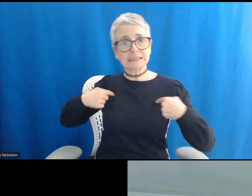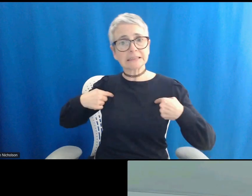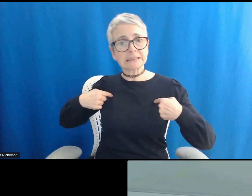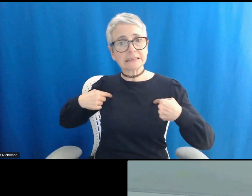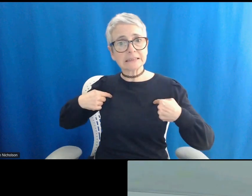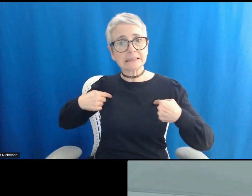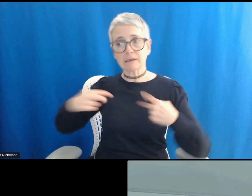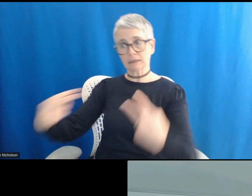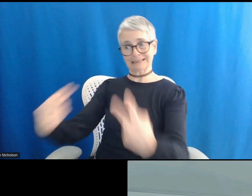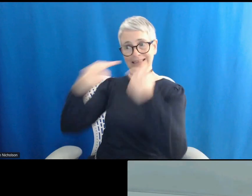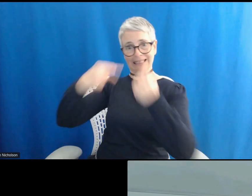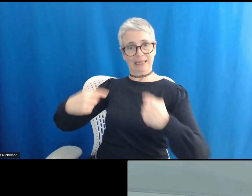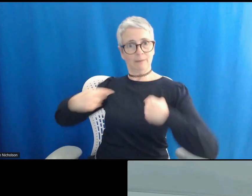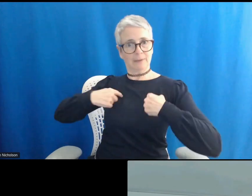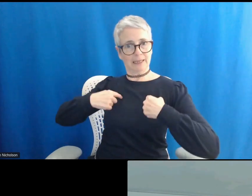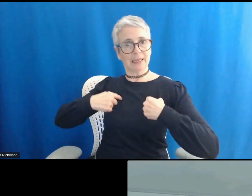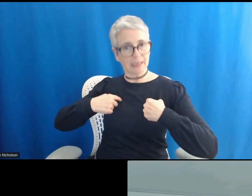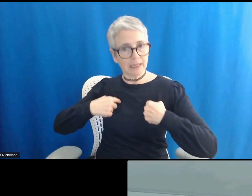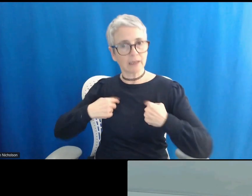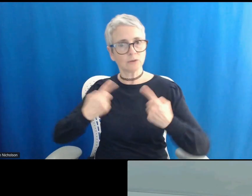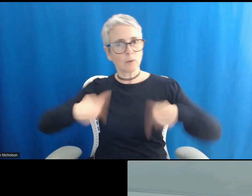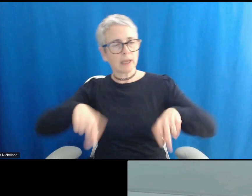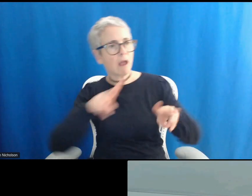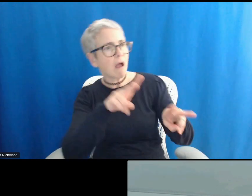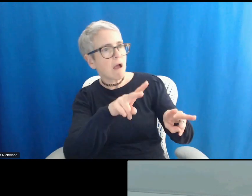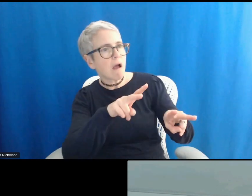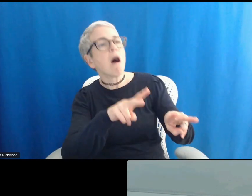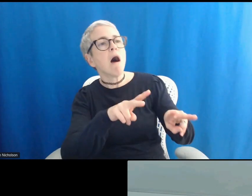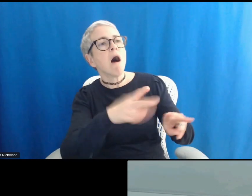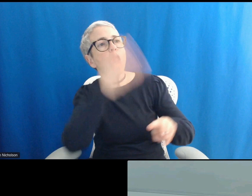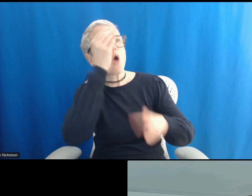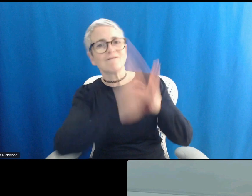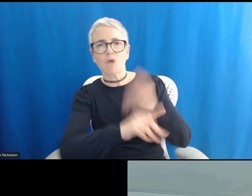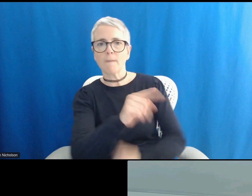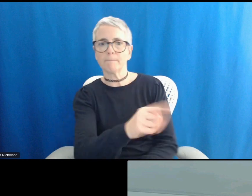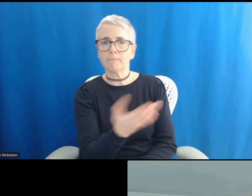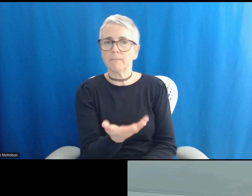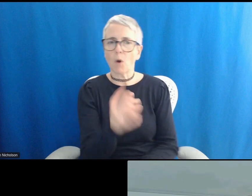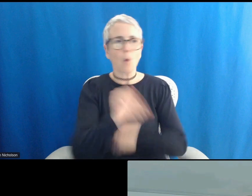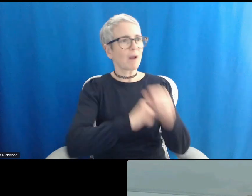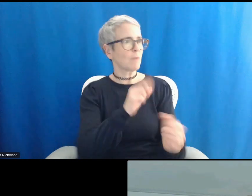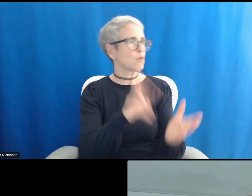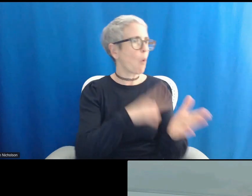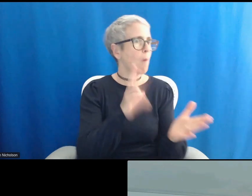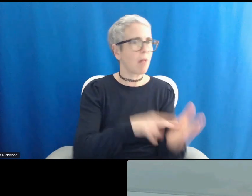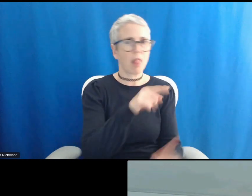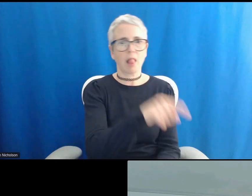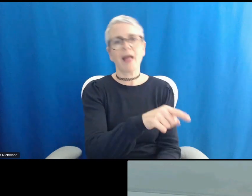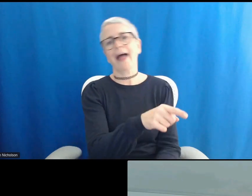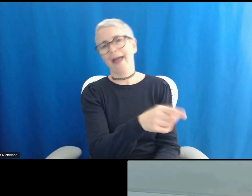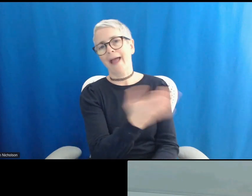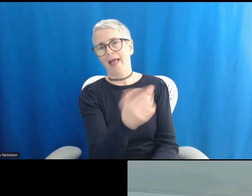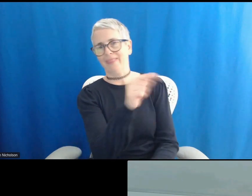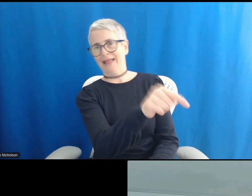people, that's something that becomes so normal within an organization to have a